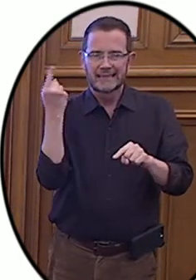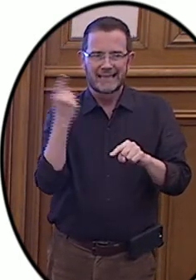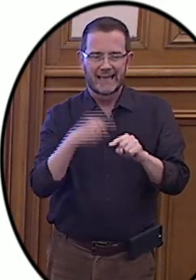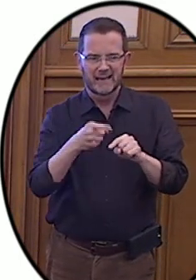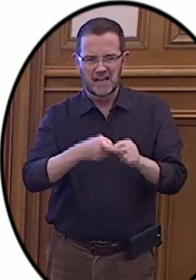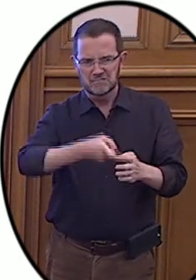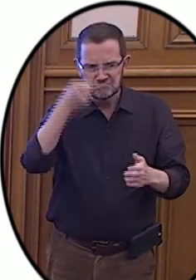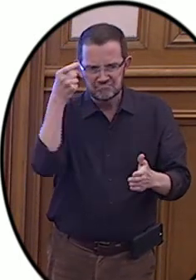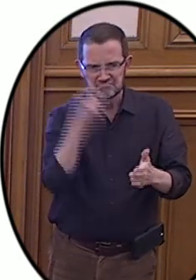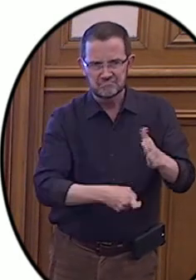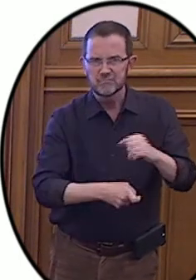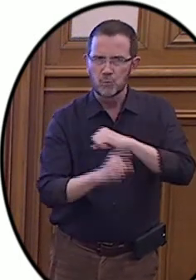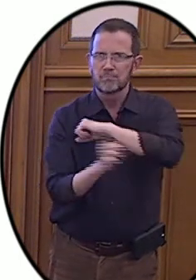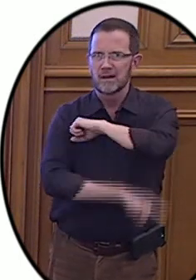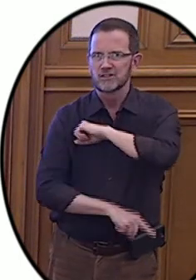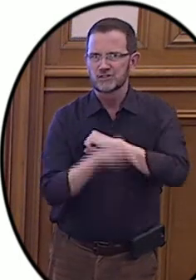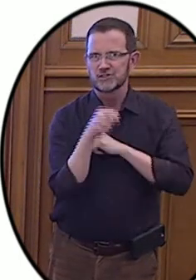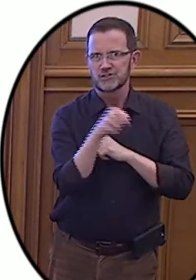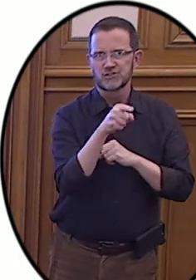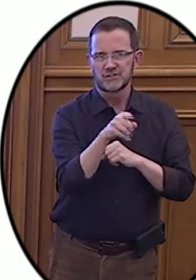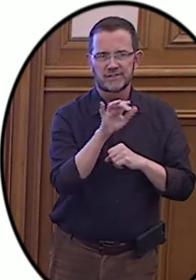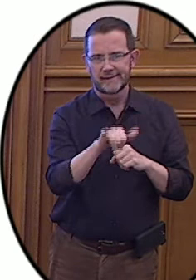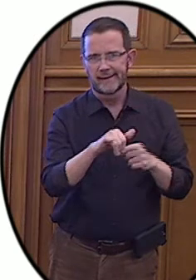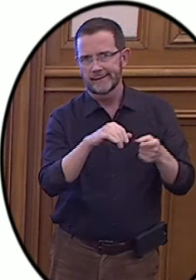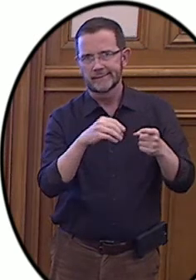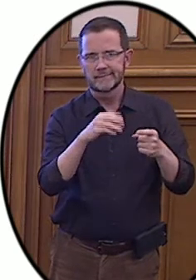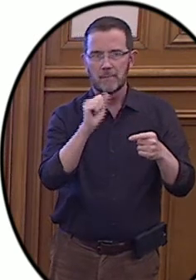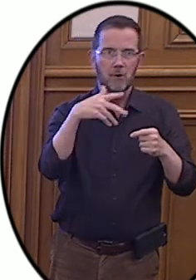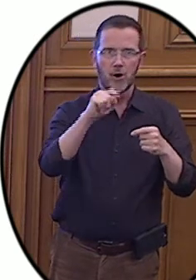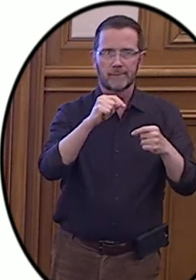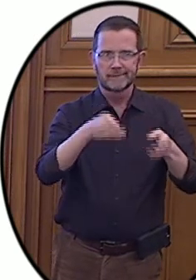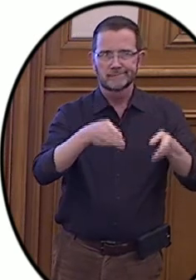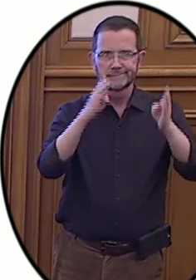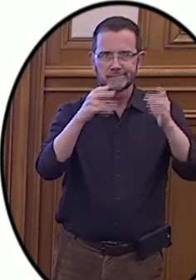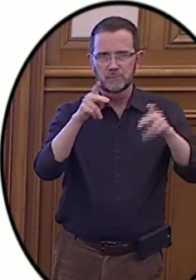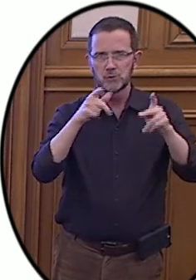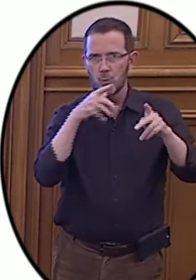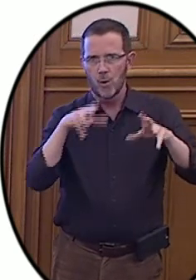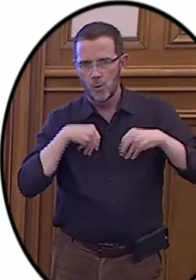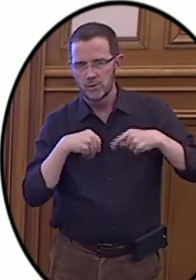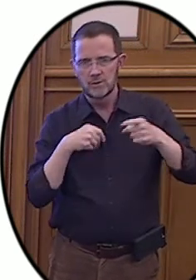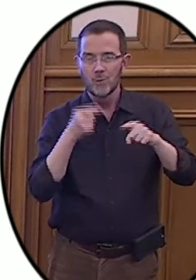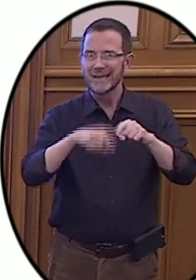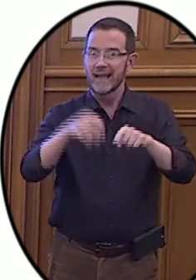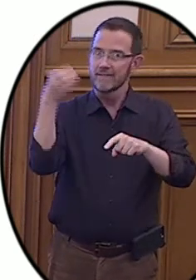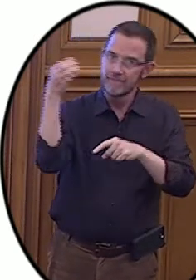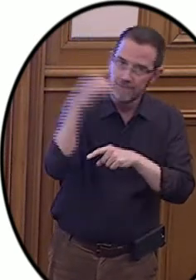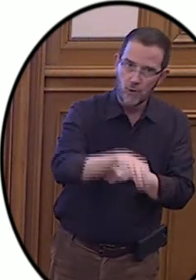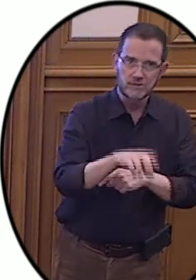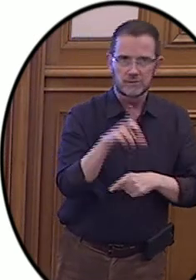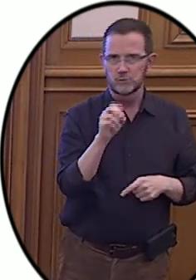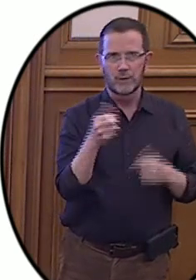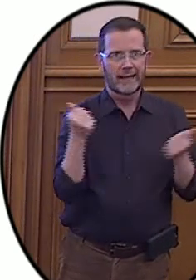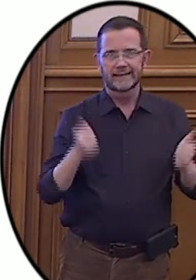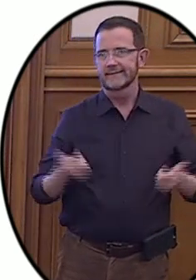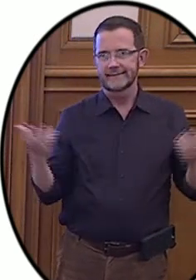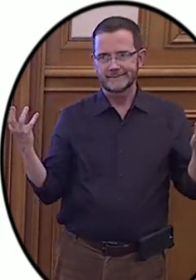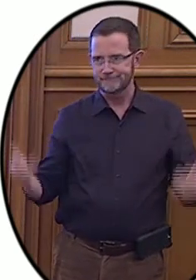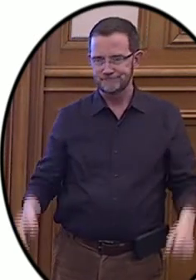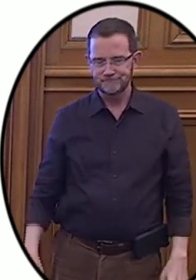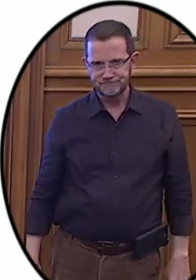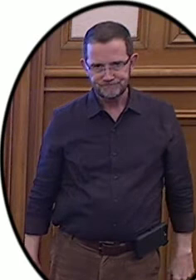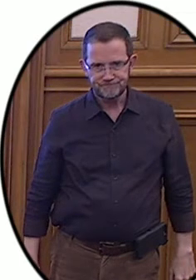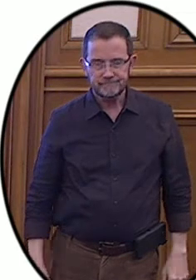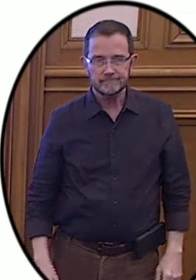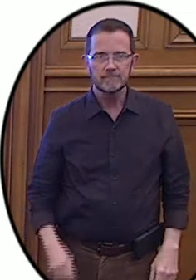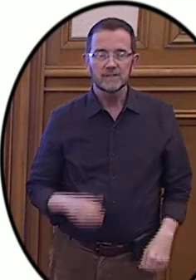fine or force the housing provider to do something that they're not willing to do. And so in our work, we often do